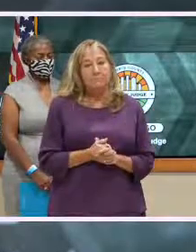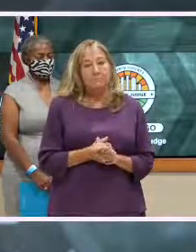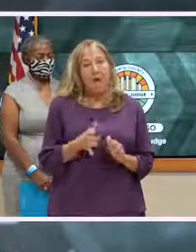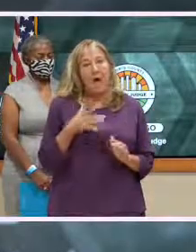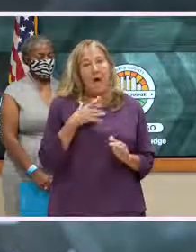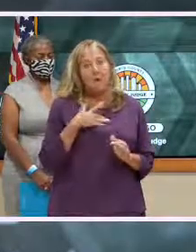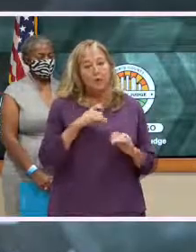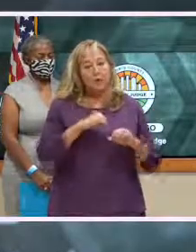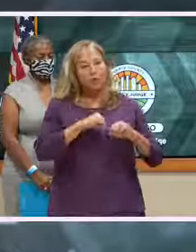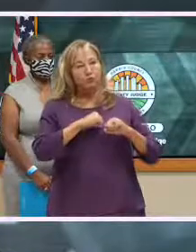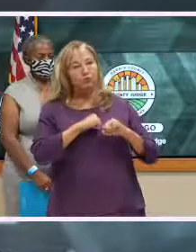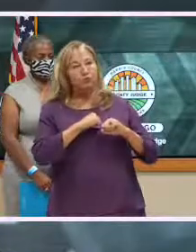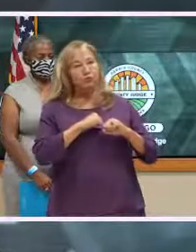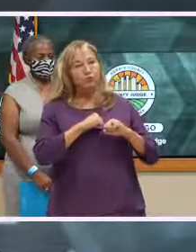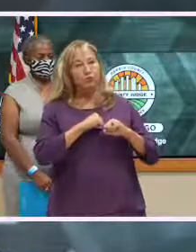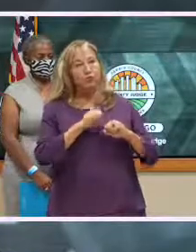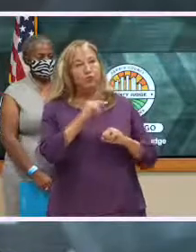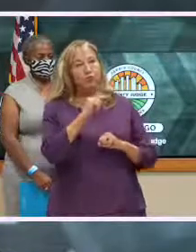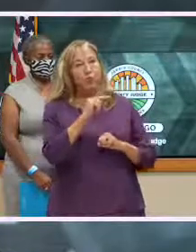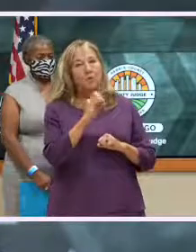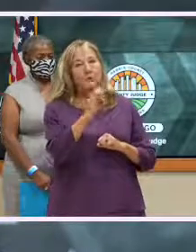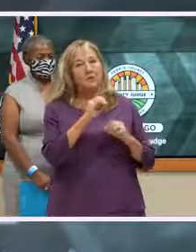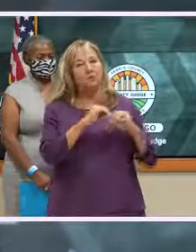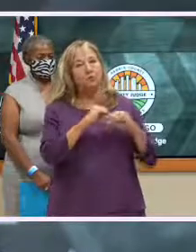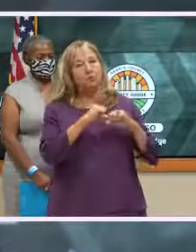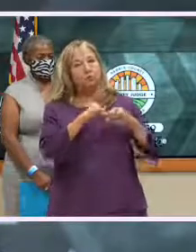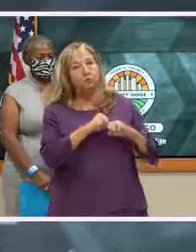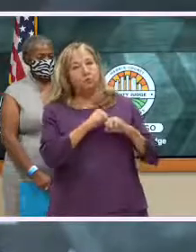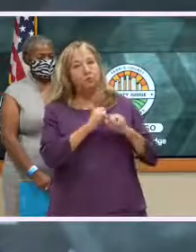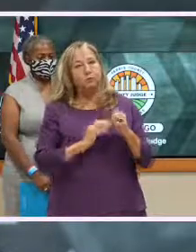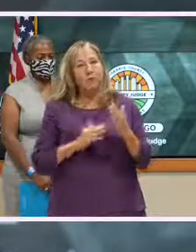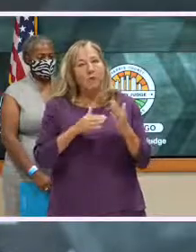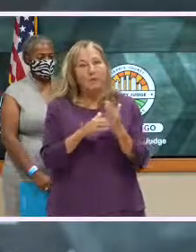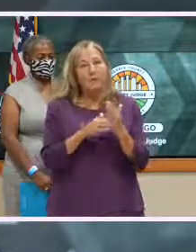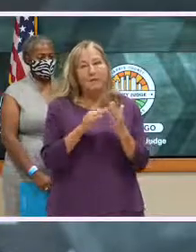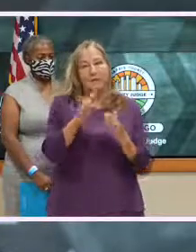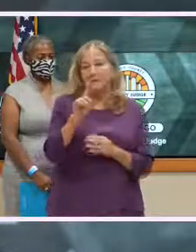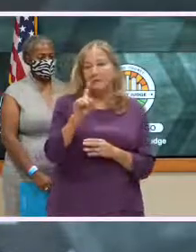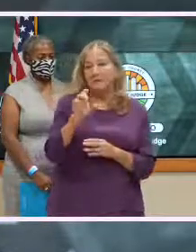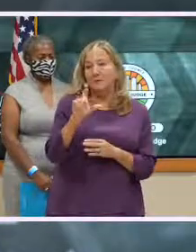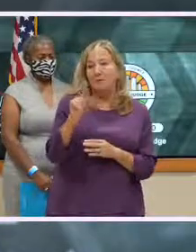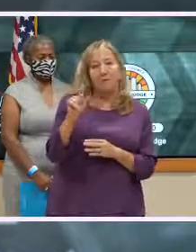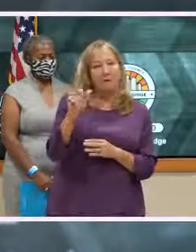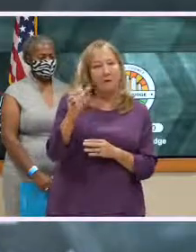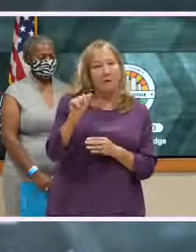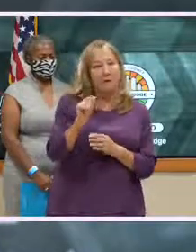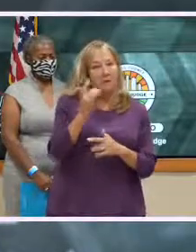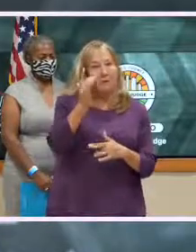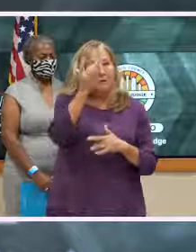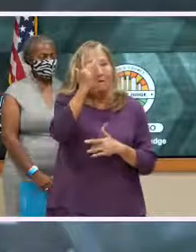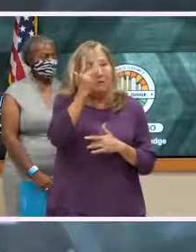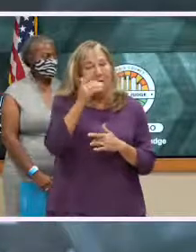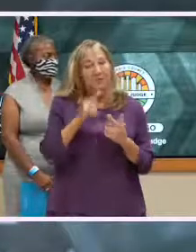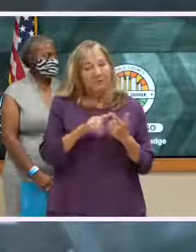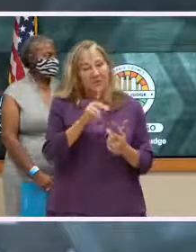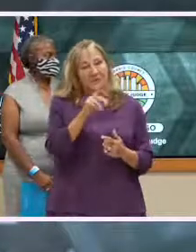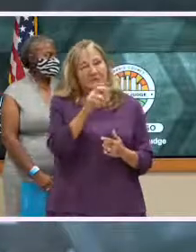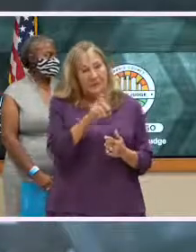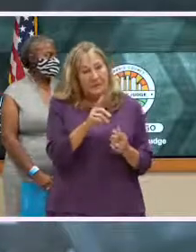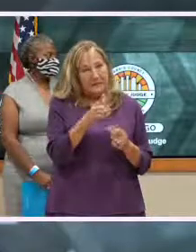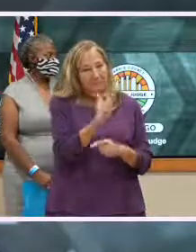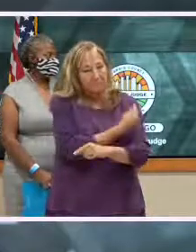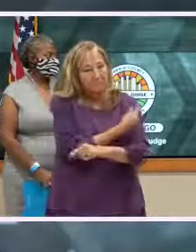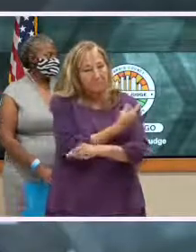going to accelerate up in the Northeast because the they were successful in getting everybody